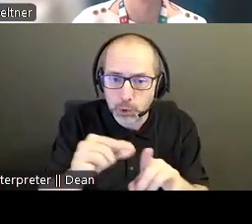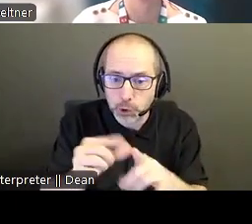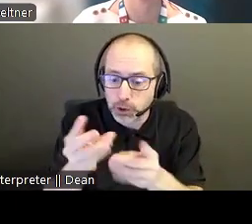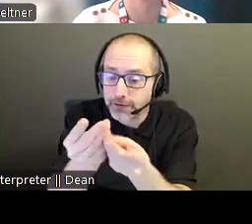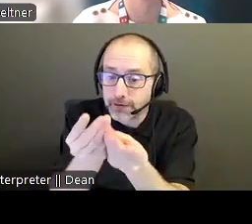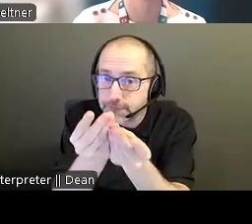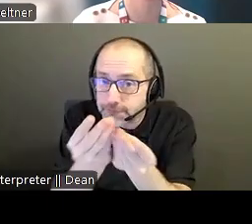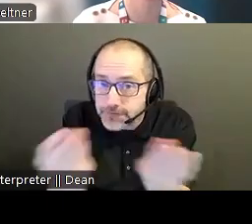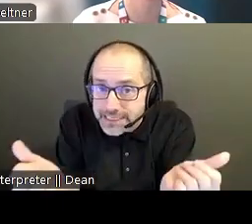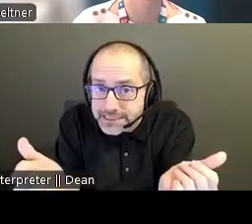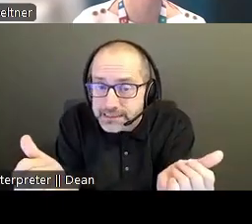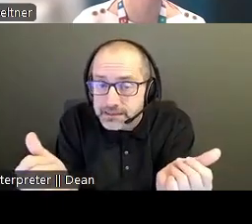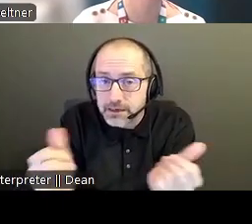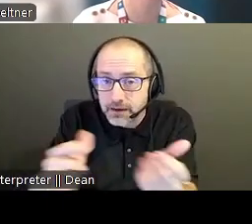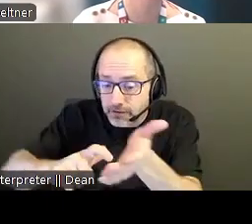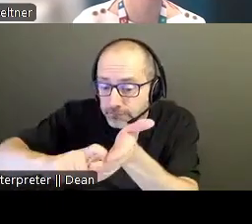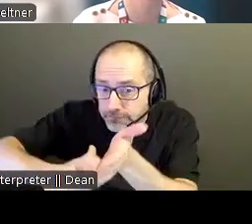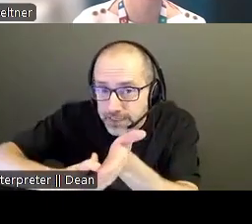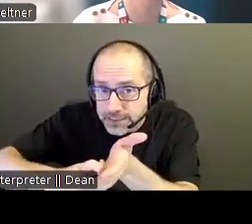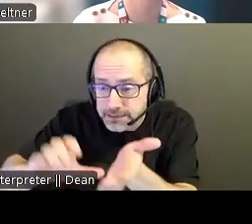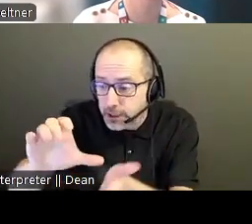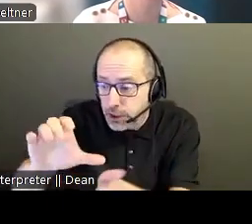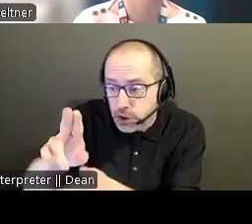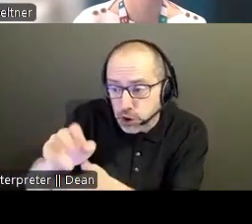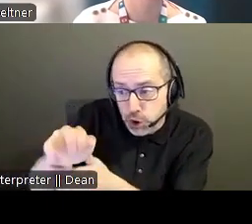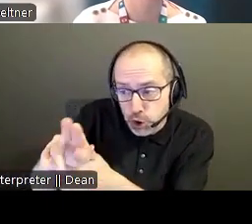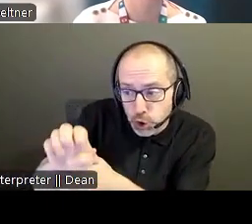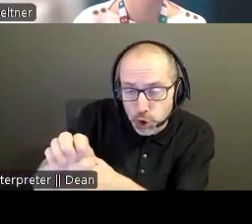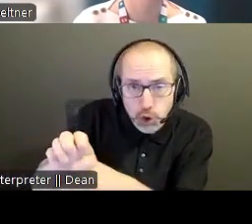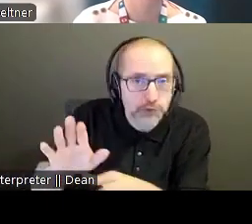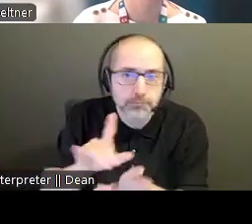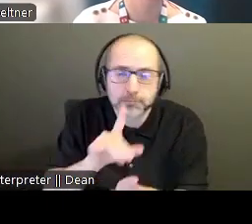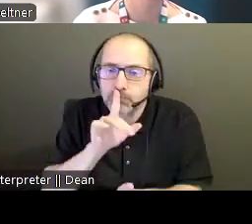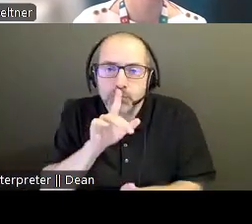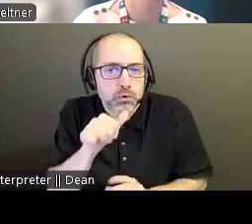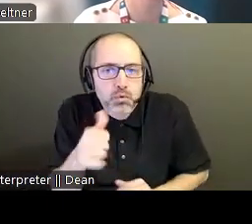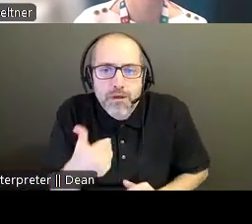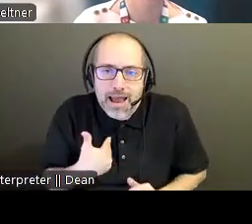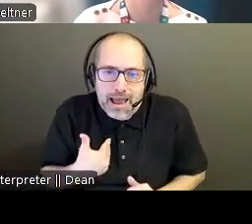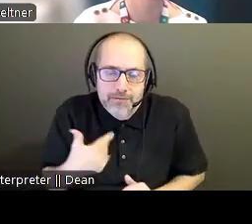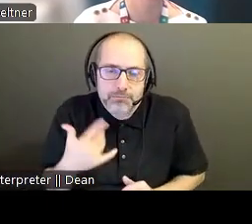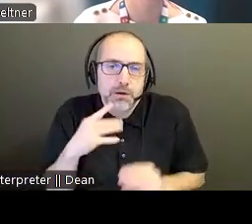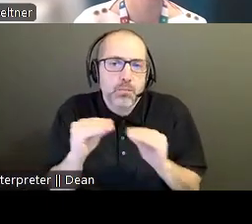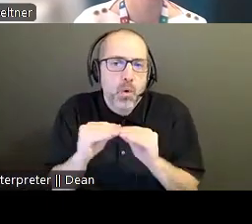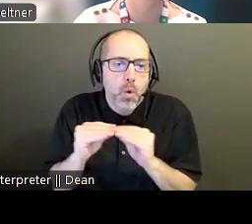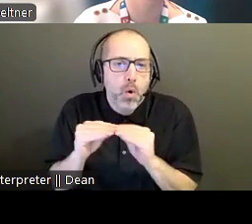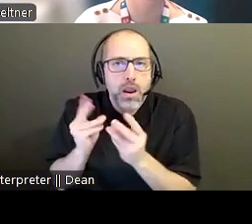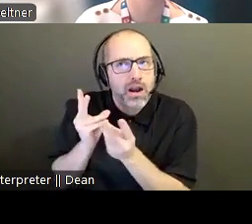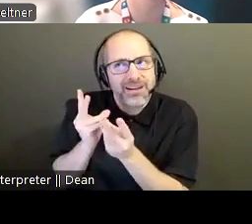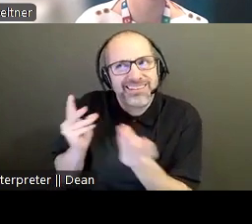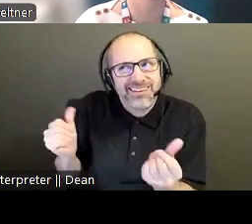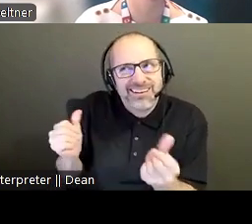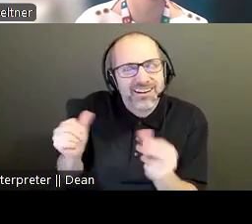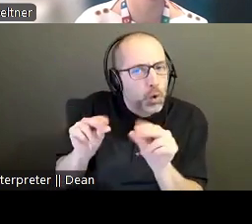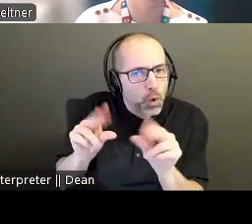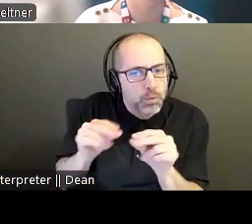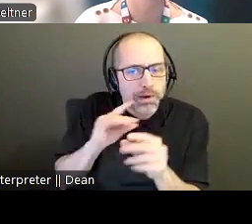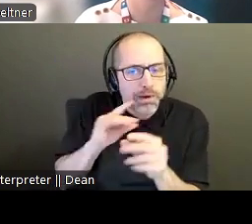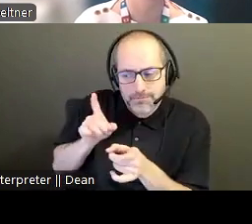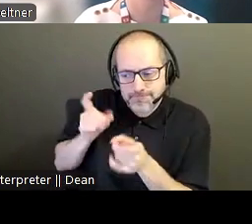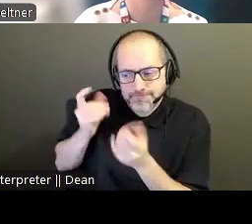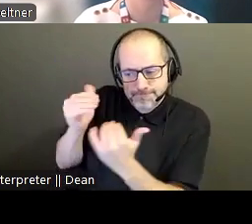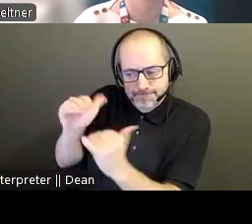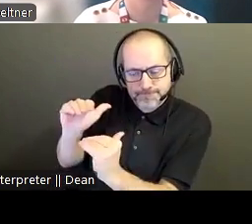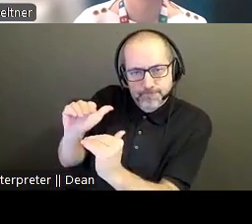don't have a cure for tinnitus. We just have to think of it as more of a management. How can we manage our tinnitus?